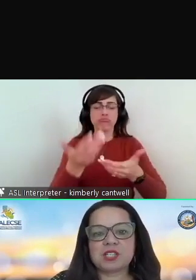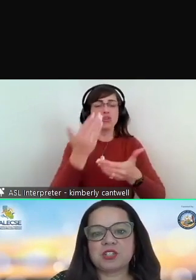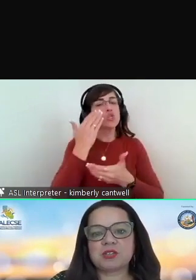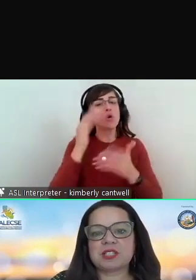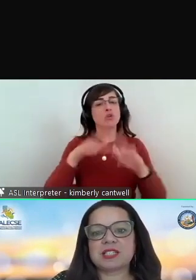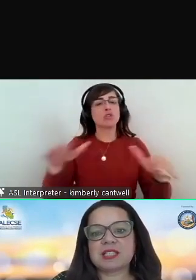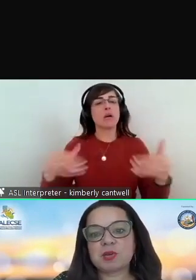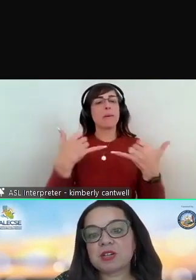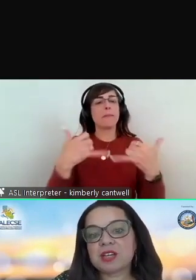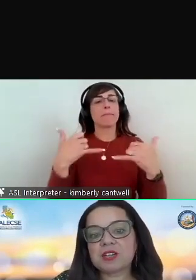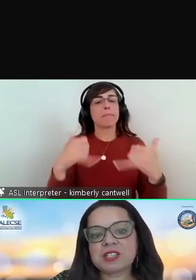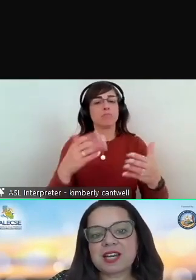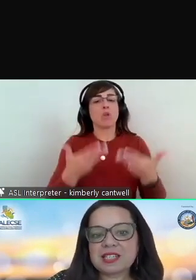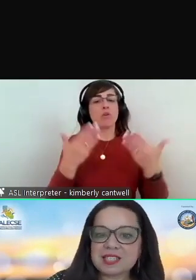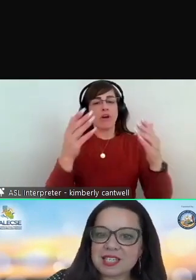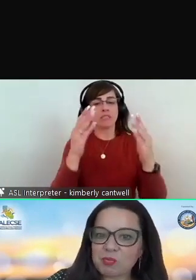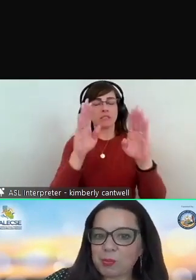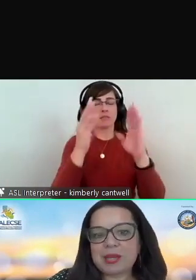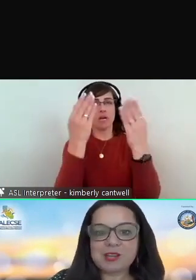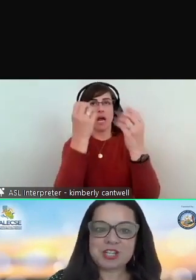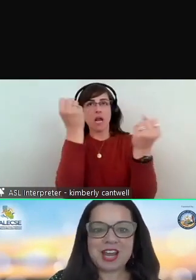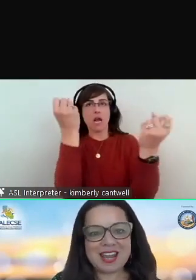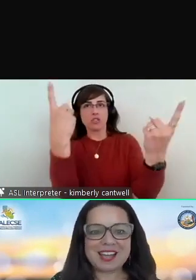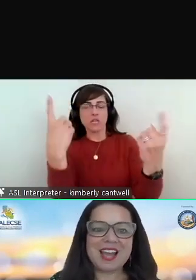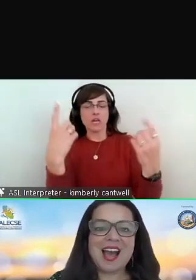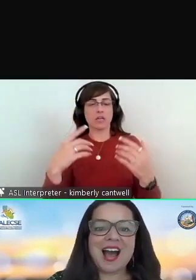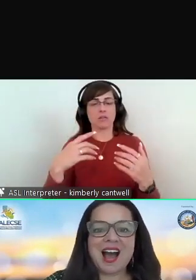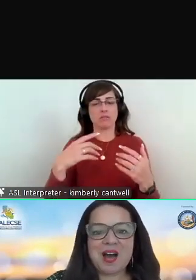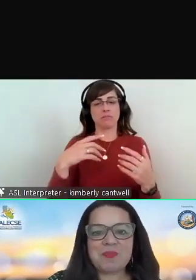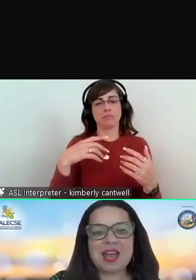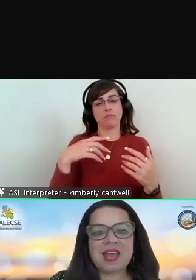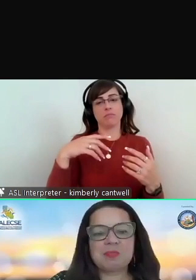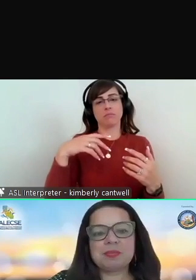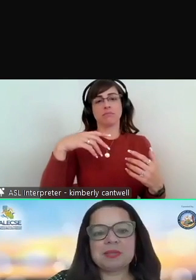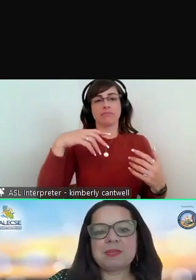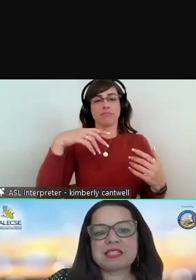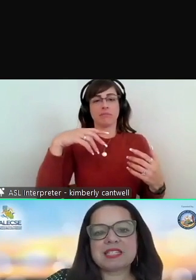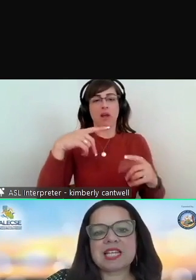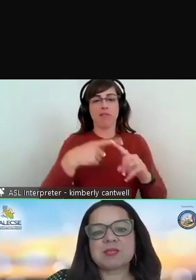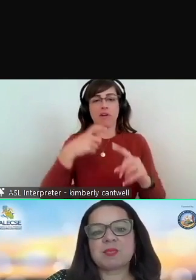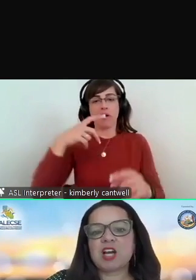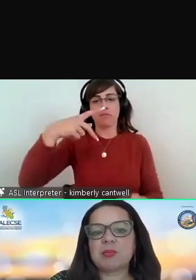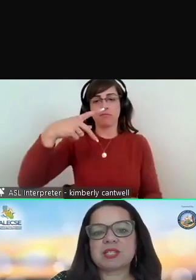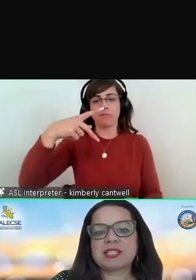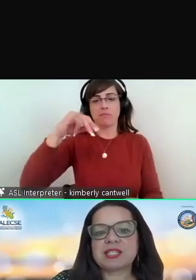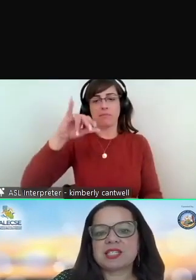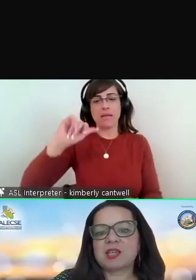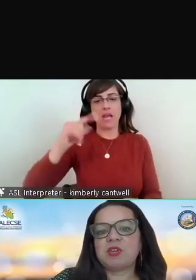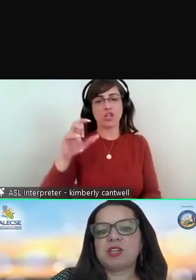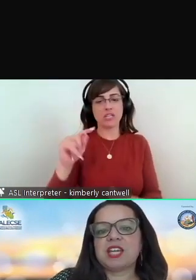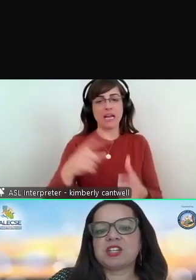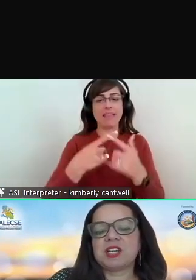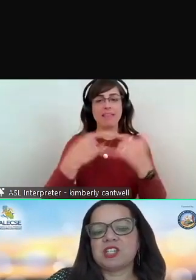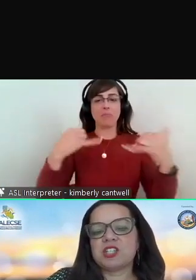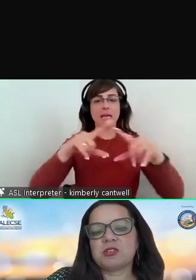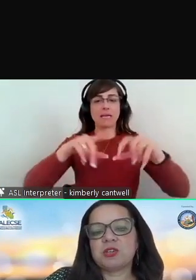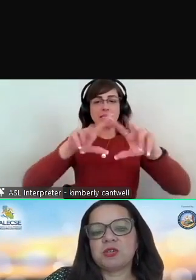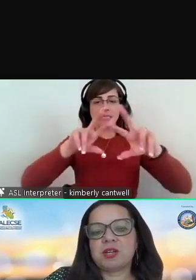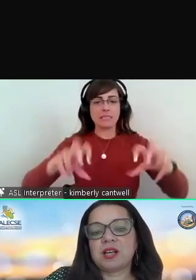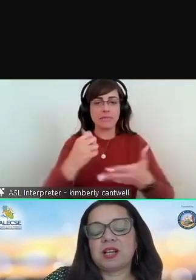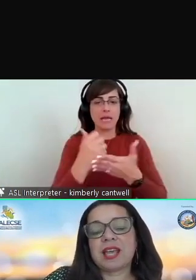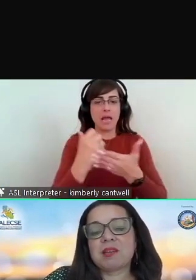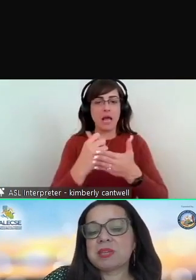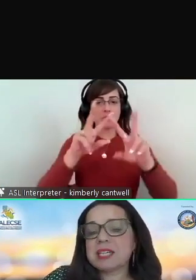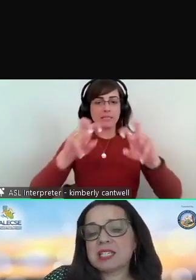window to children's conceptual understanding, said Piaget, and play-based assessment helps assess communication in children